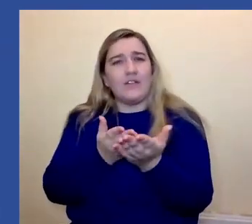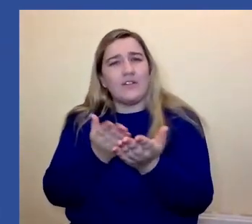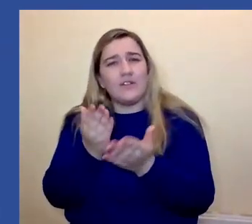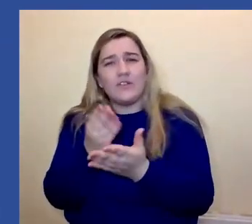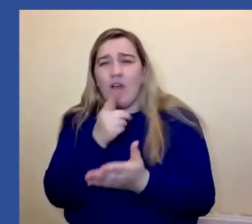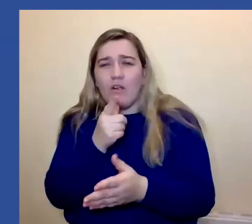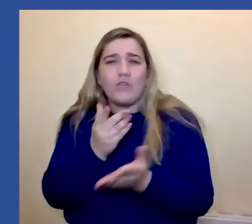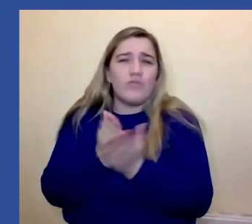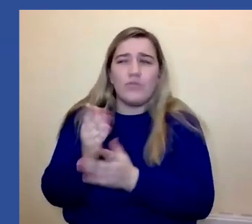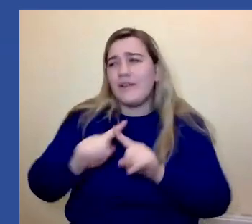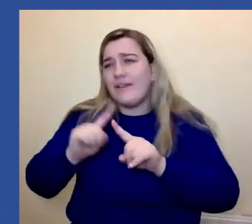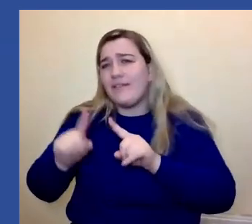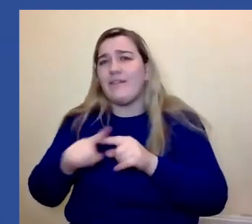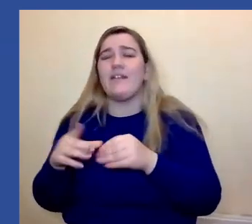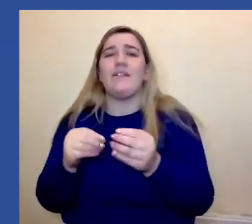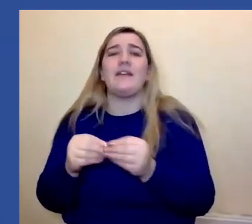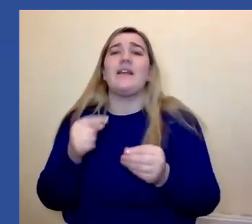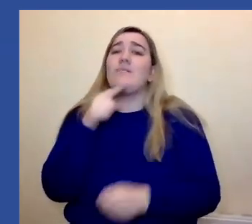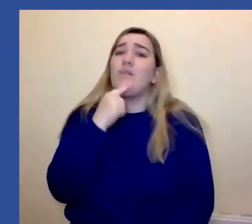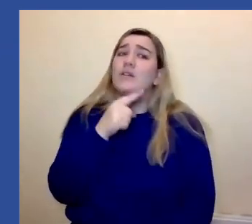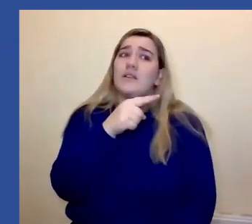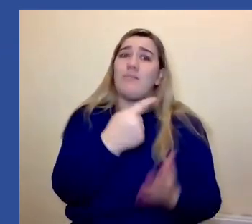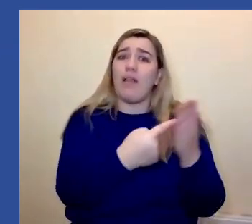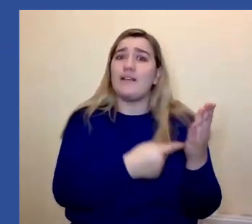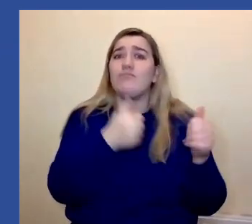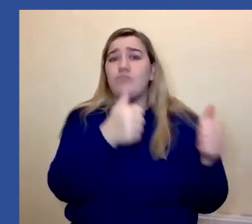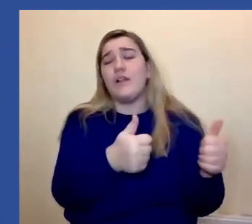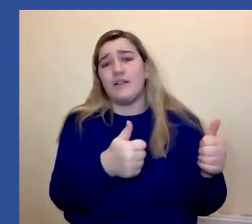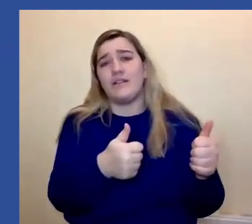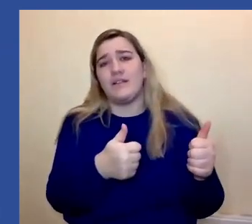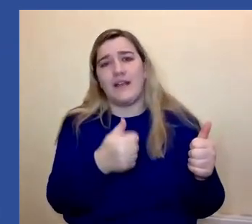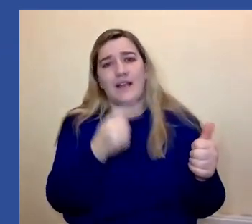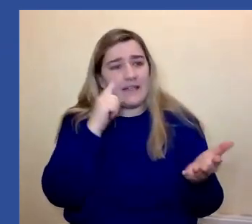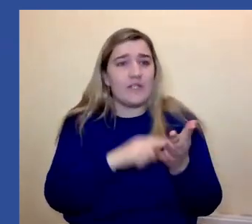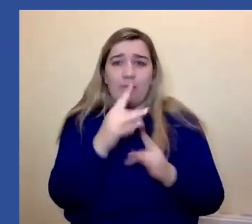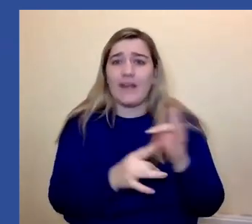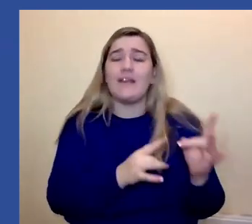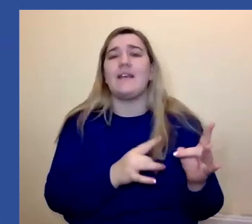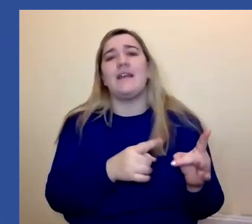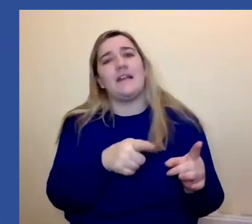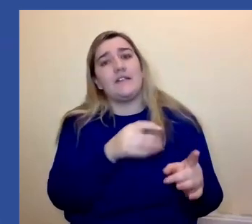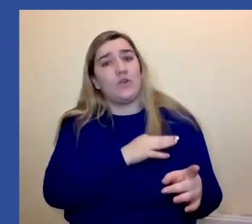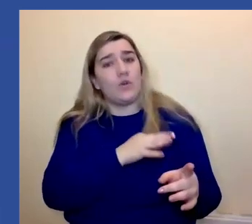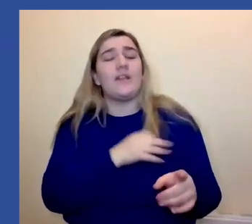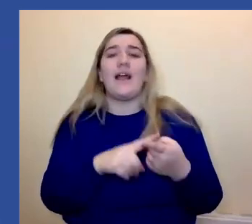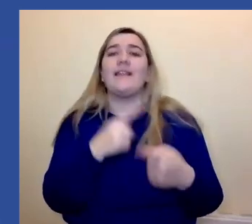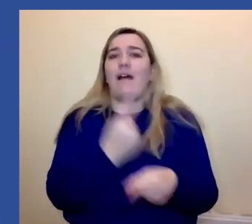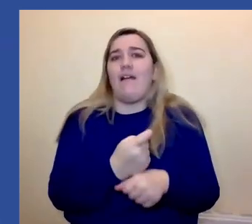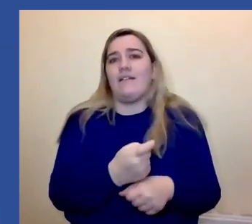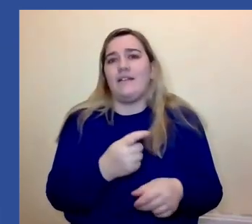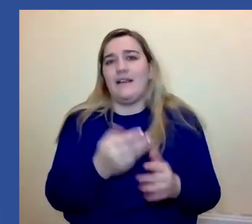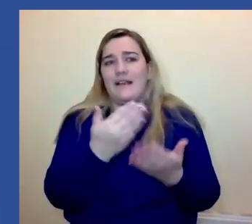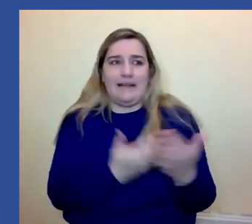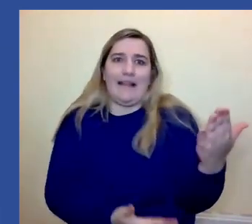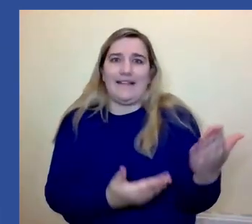decision making. It's a wonderful part of being human and where we learn the good and the hard lessons in life.